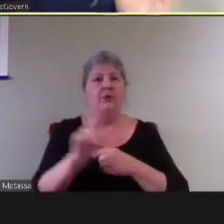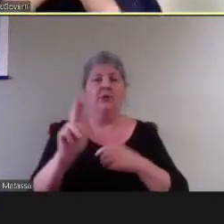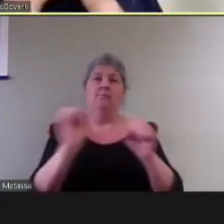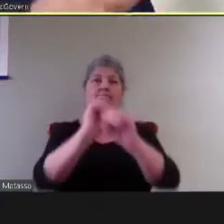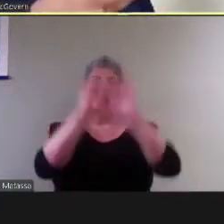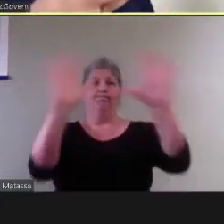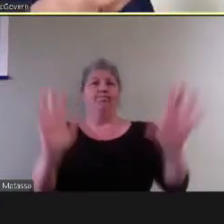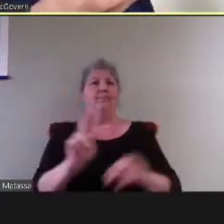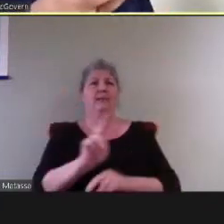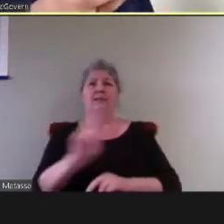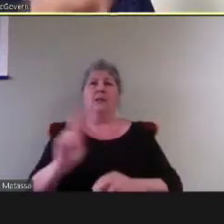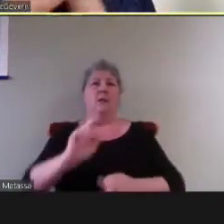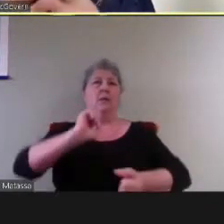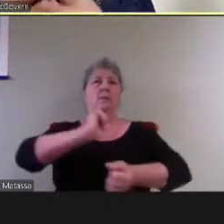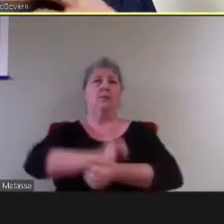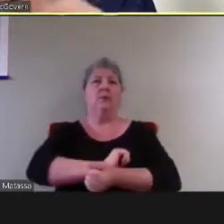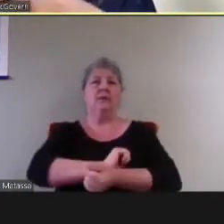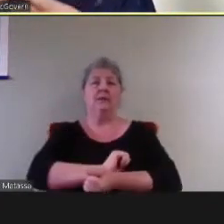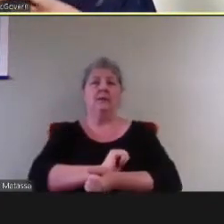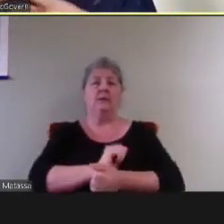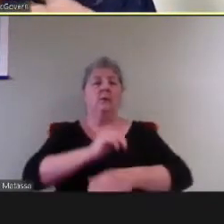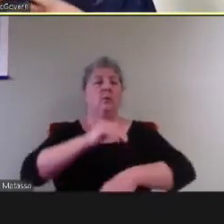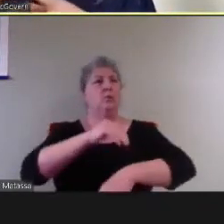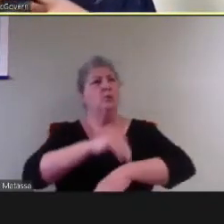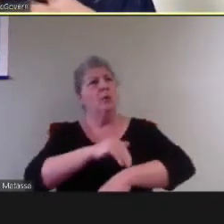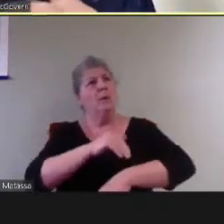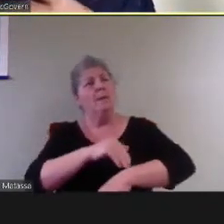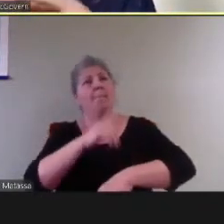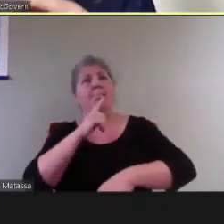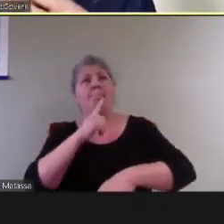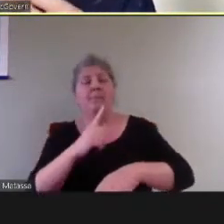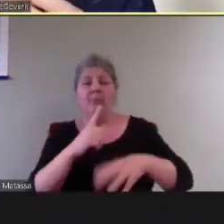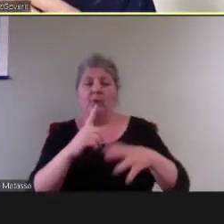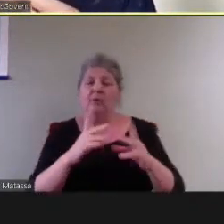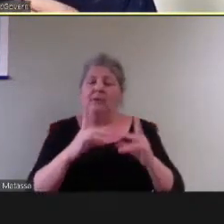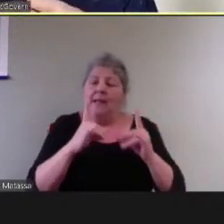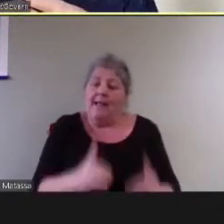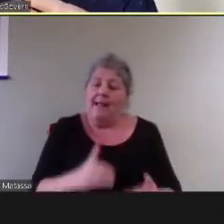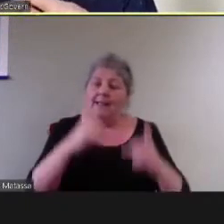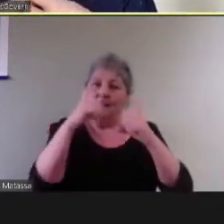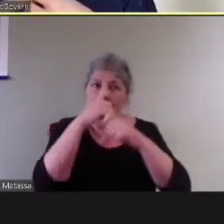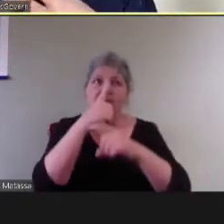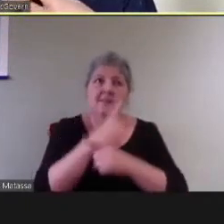prison problem per se, but a public health difficulty, a public health problem.